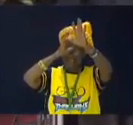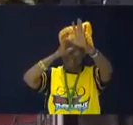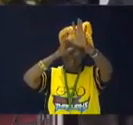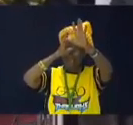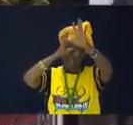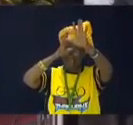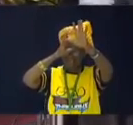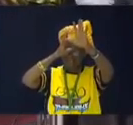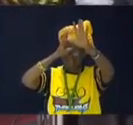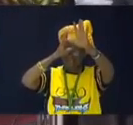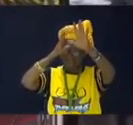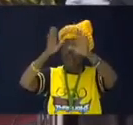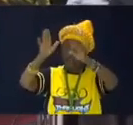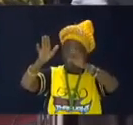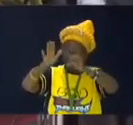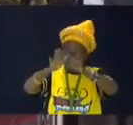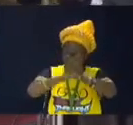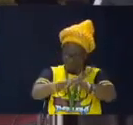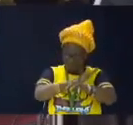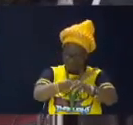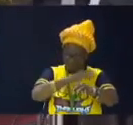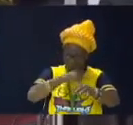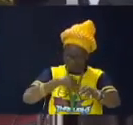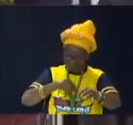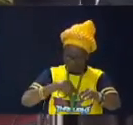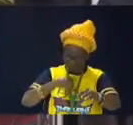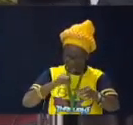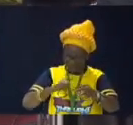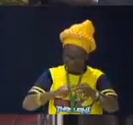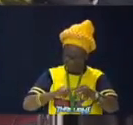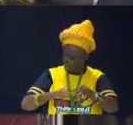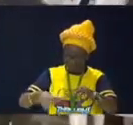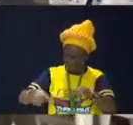Fill me to overflowing with your joy.